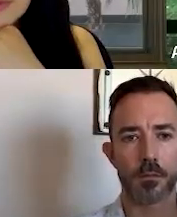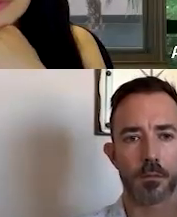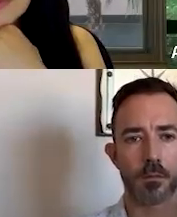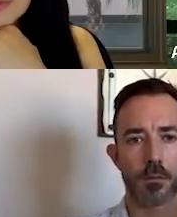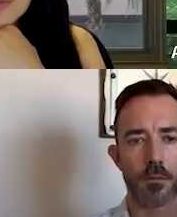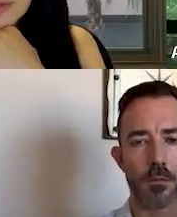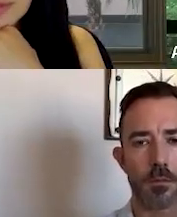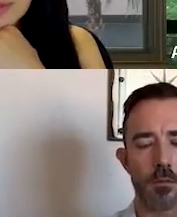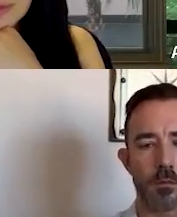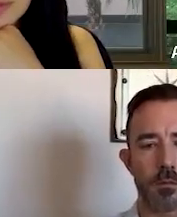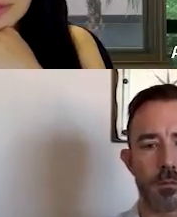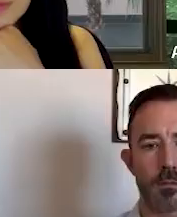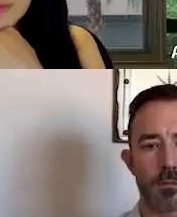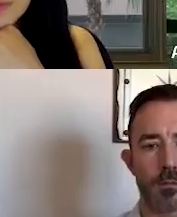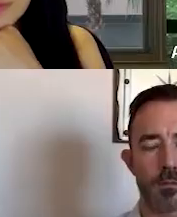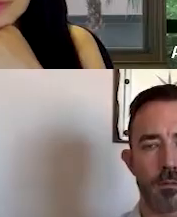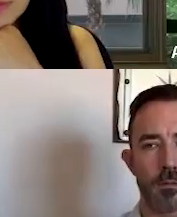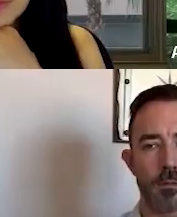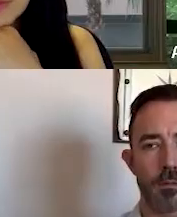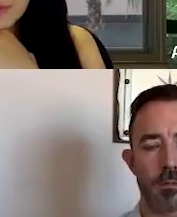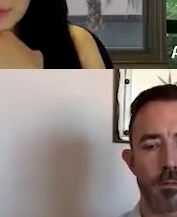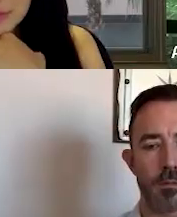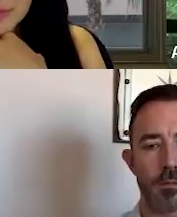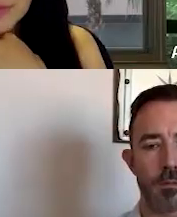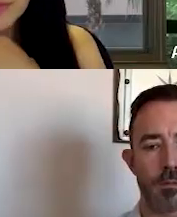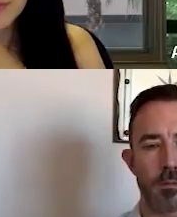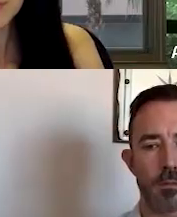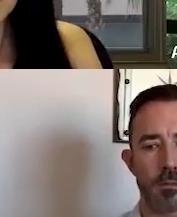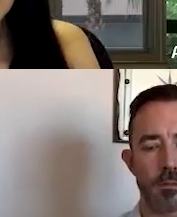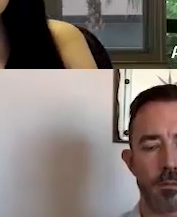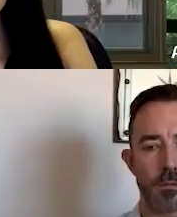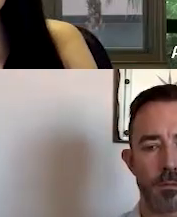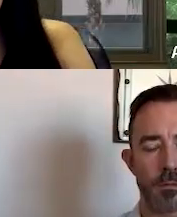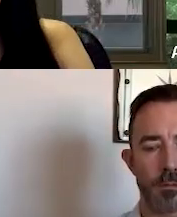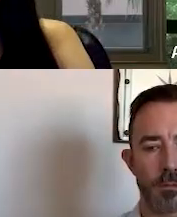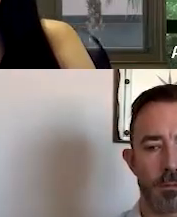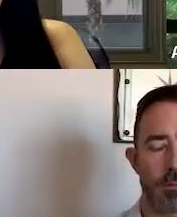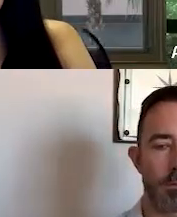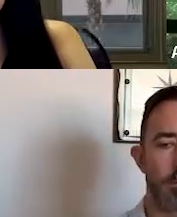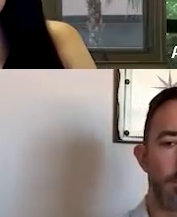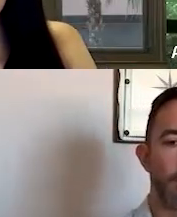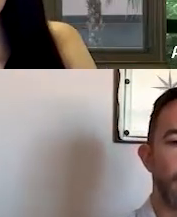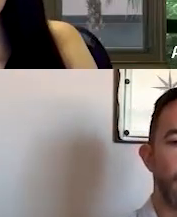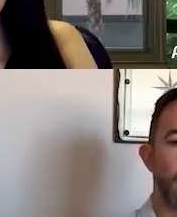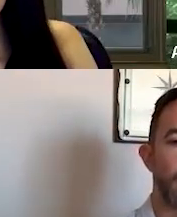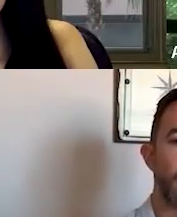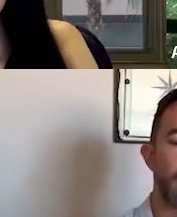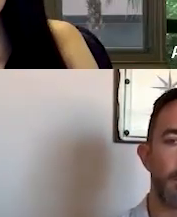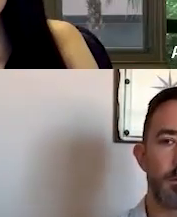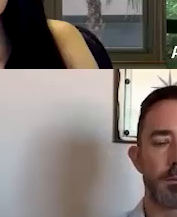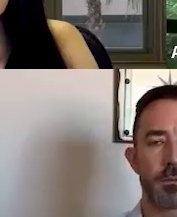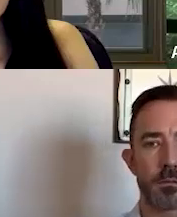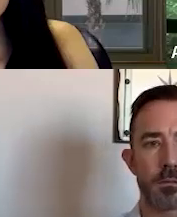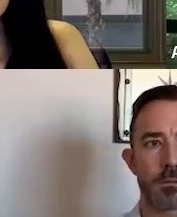is the answer, and community means everybody, right? And so that system of care philosophy, I think, is on